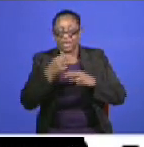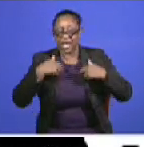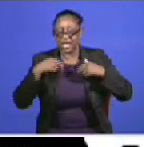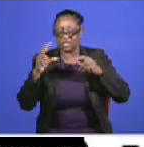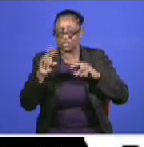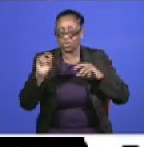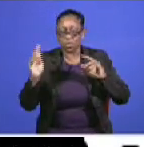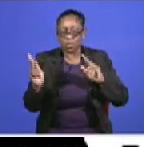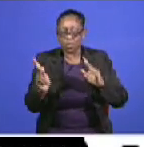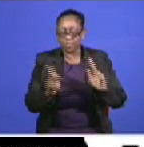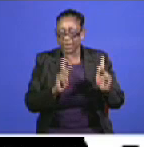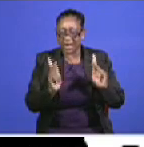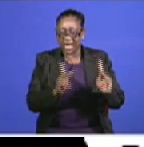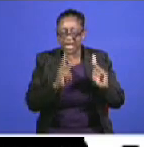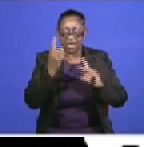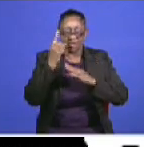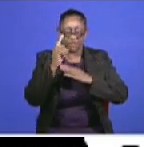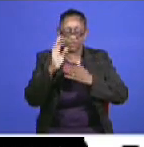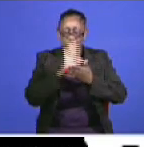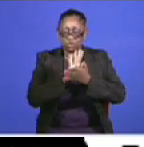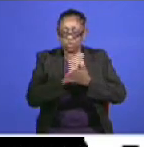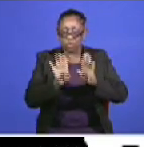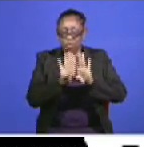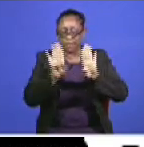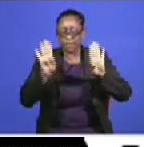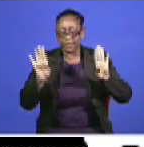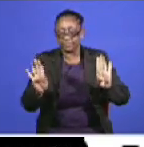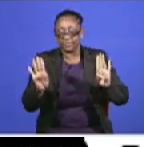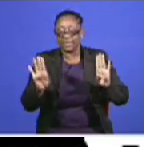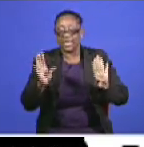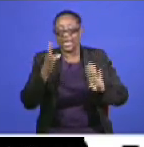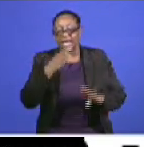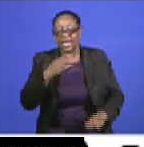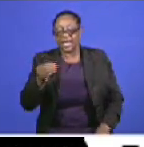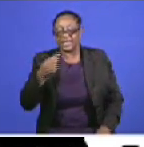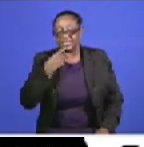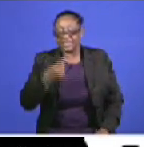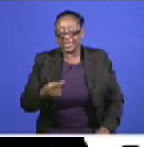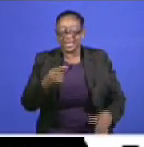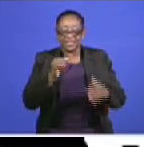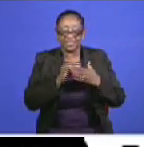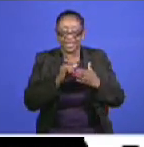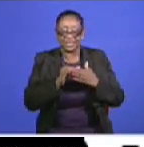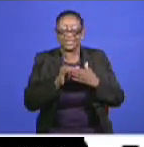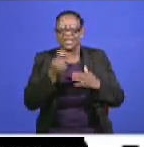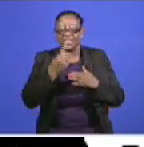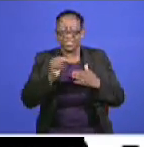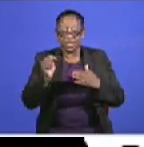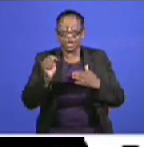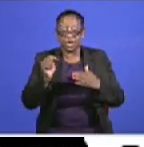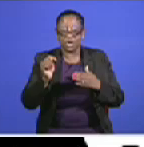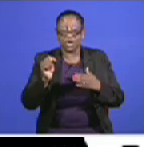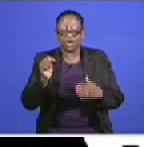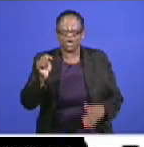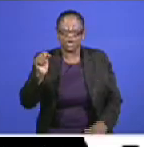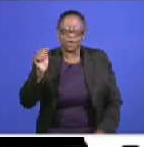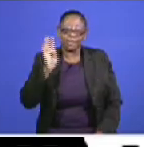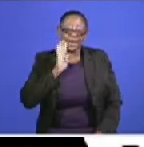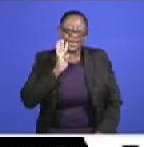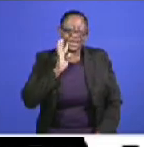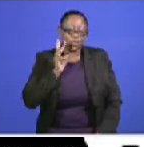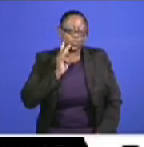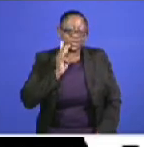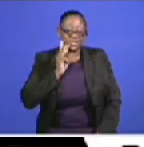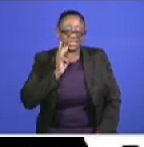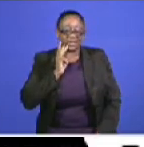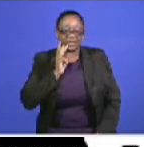for the school reopening in the fall during the COVID-19 pandemic. Education officials verify that the teachers' union president acknowledged receipt of